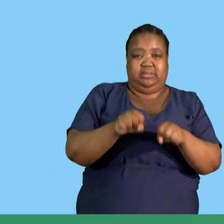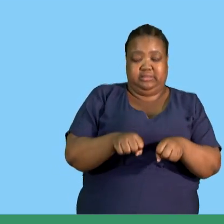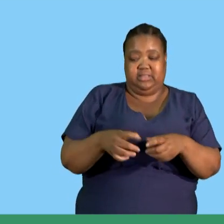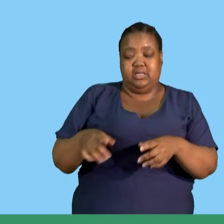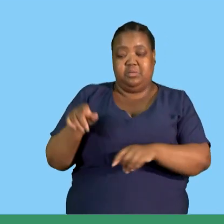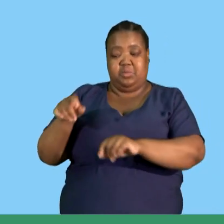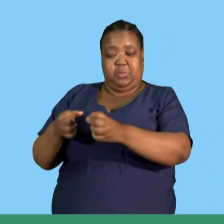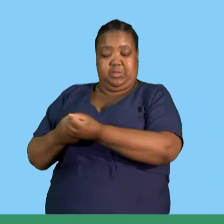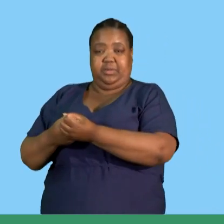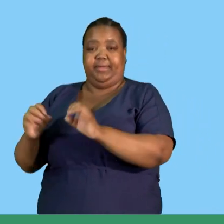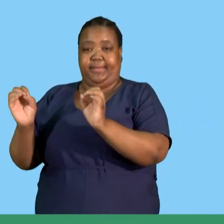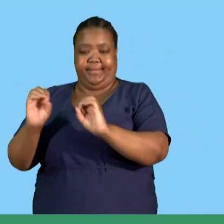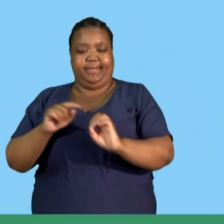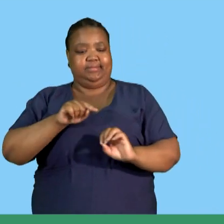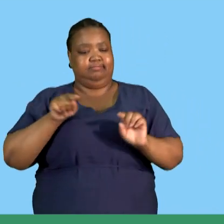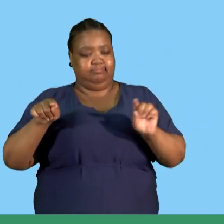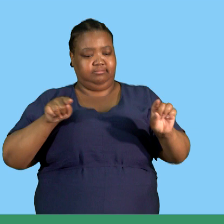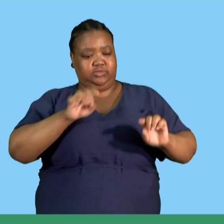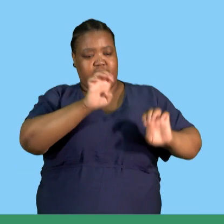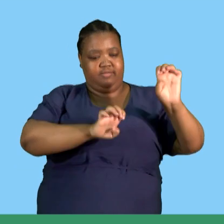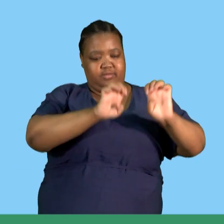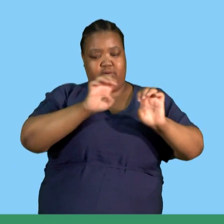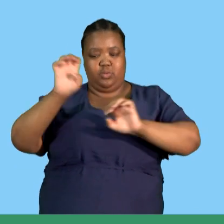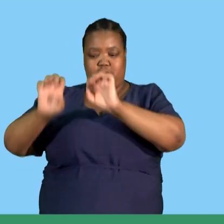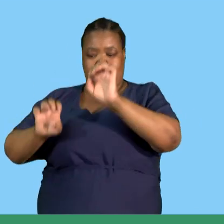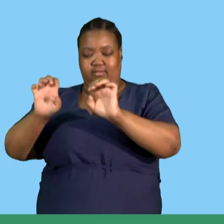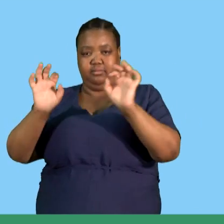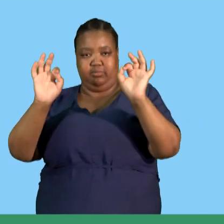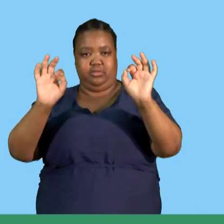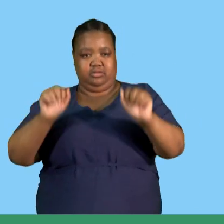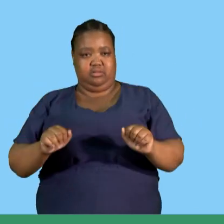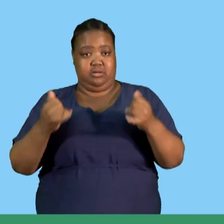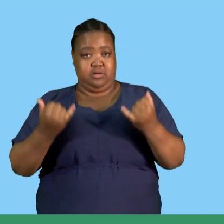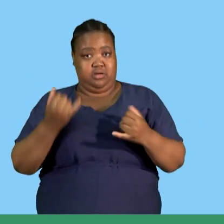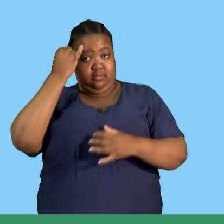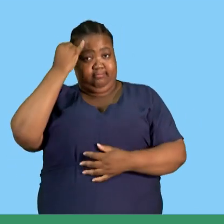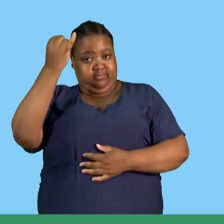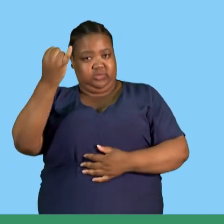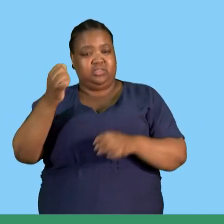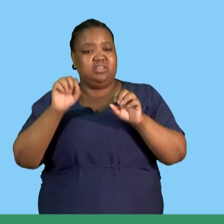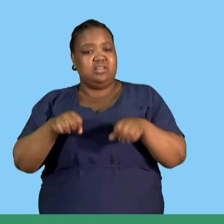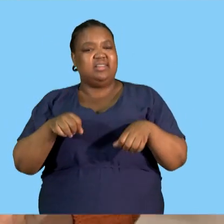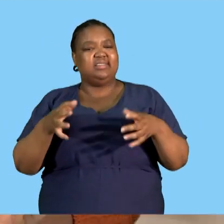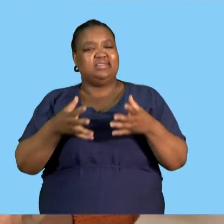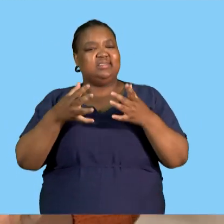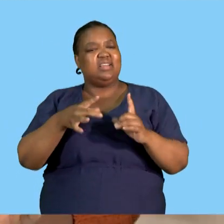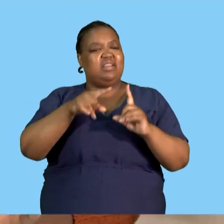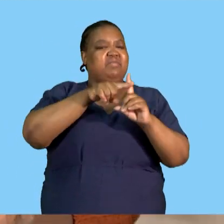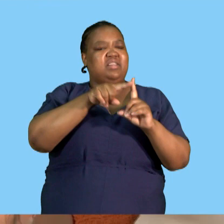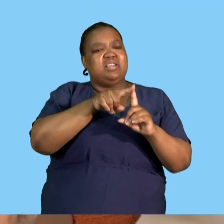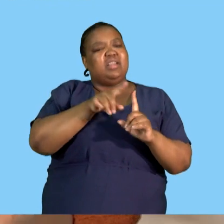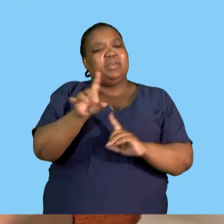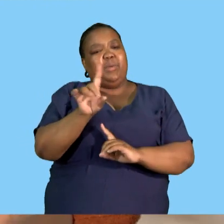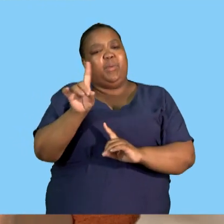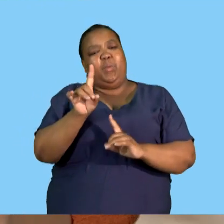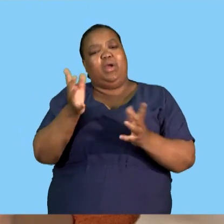are critically evaluated. Remember, by critically evaluated, we are saying for this particular idea, what are the forces for it?